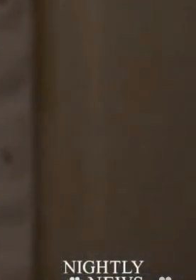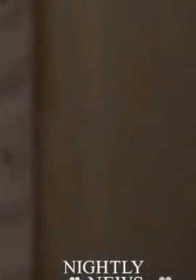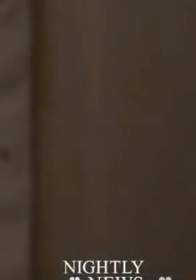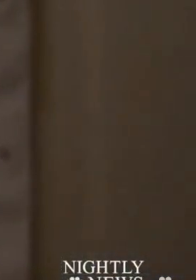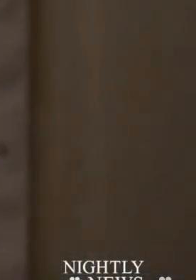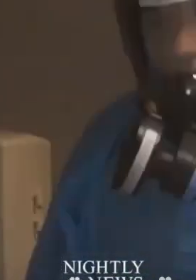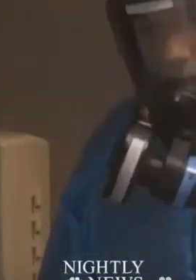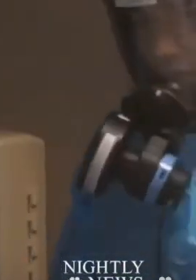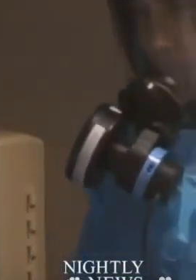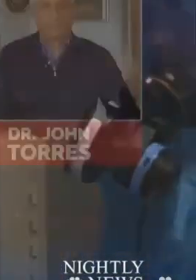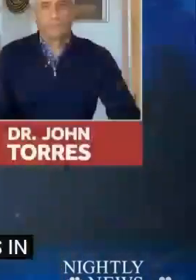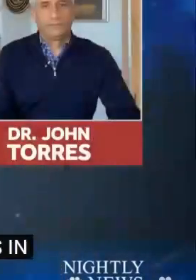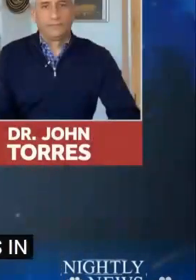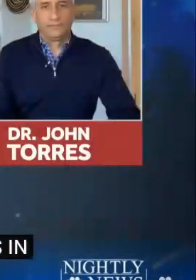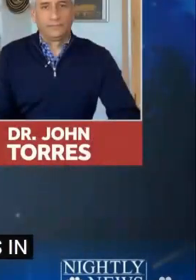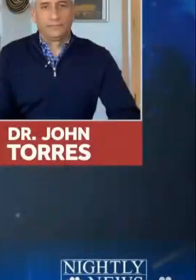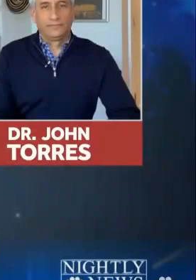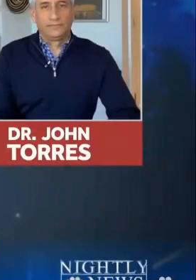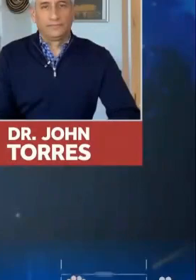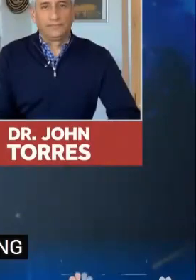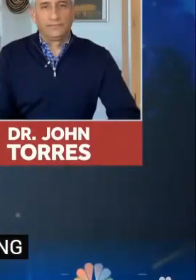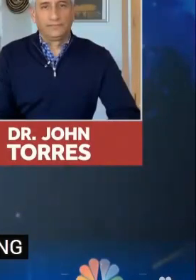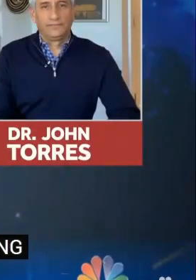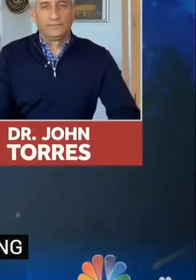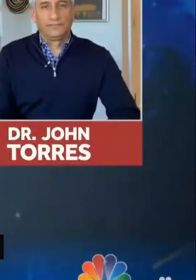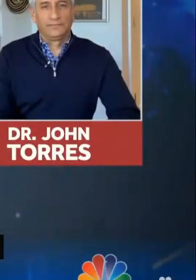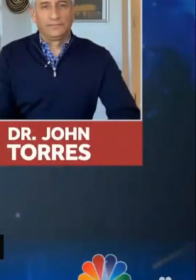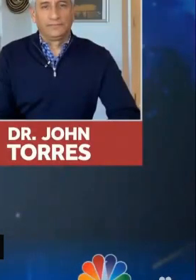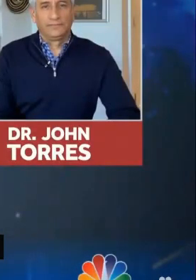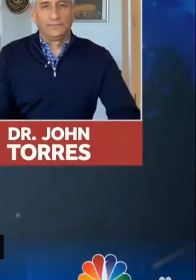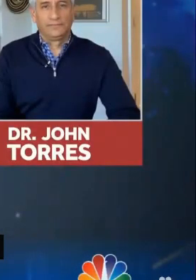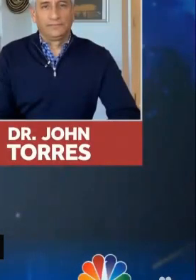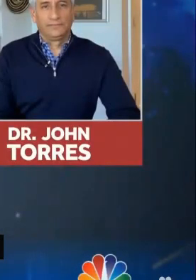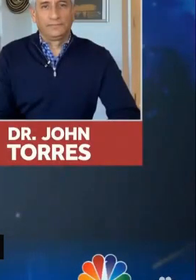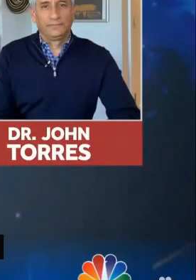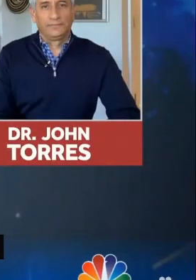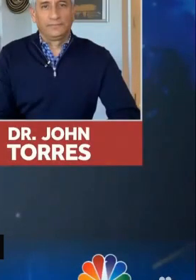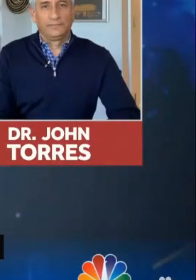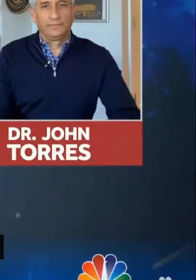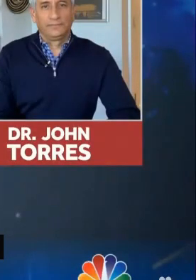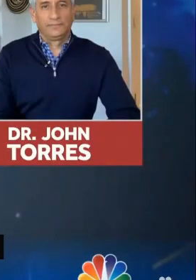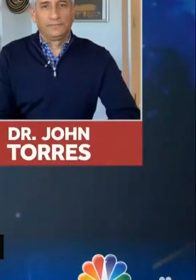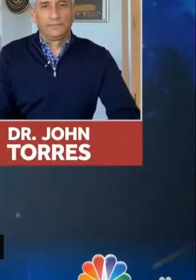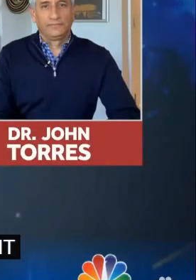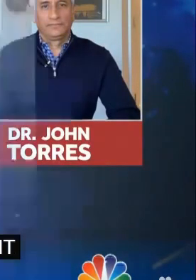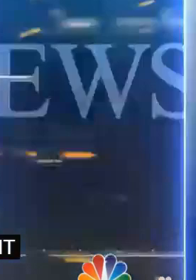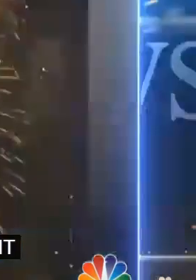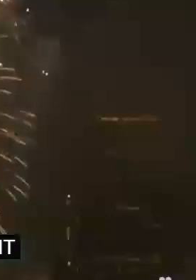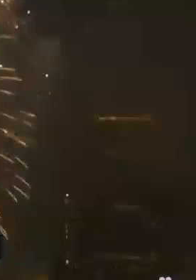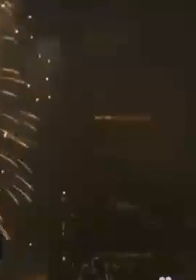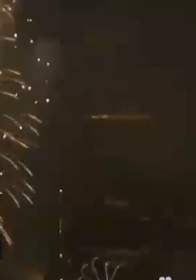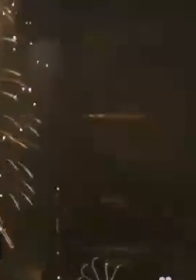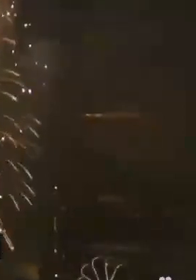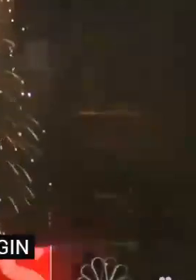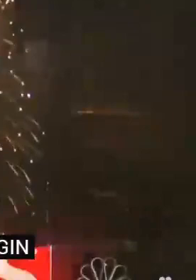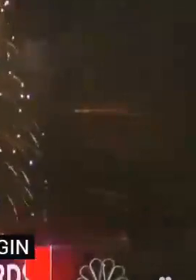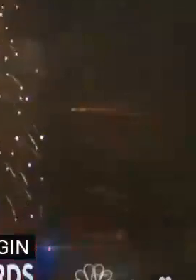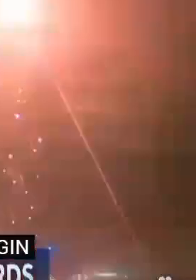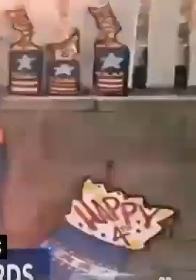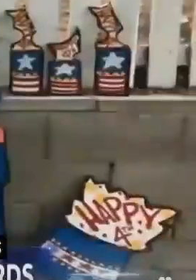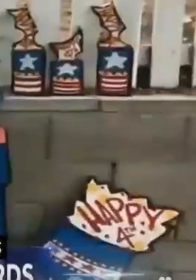room. Our team has it covered from coast to coast, and we begin with NBC's Sam Brock. On America's birthday,